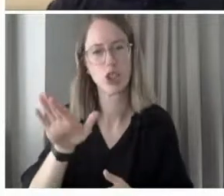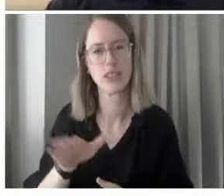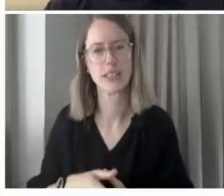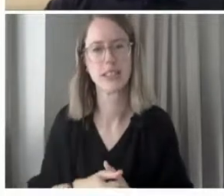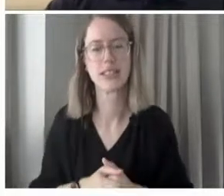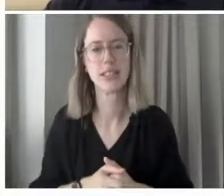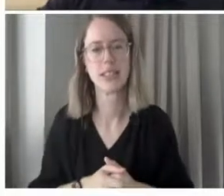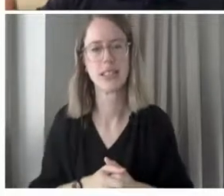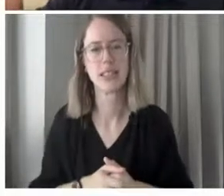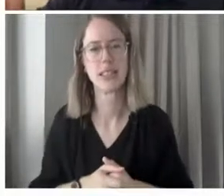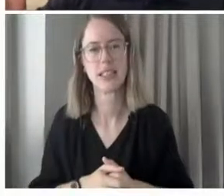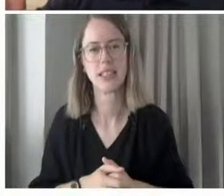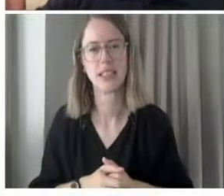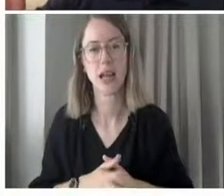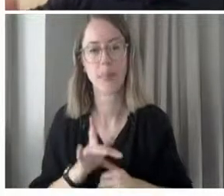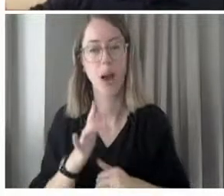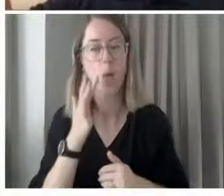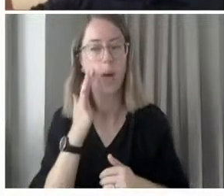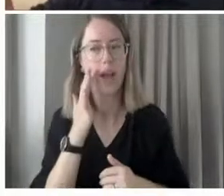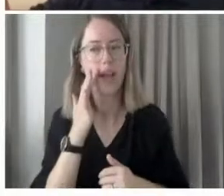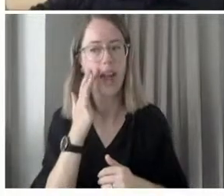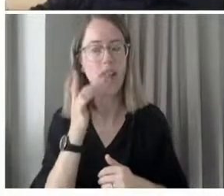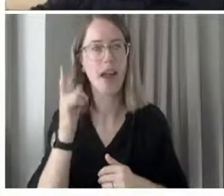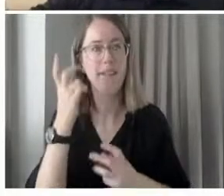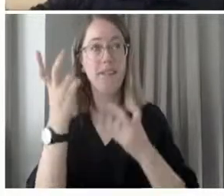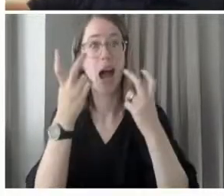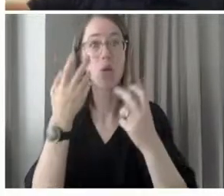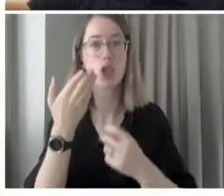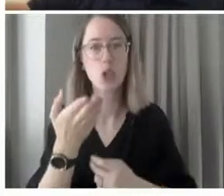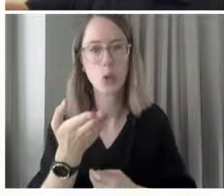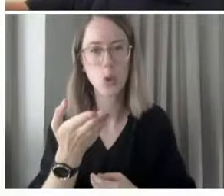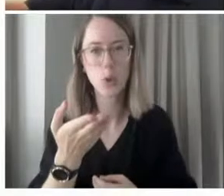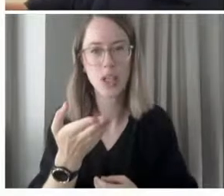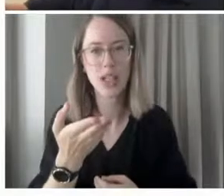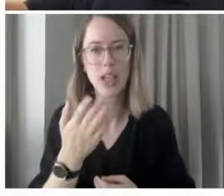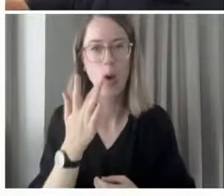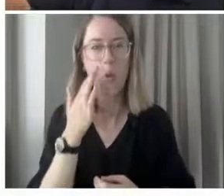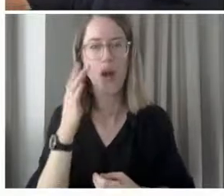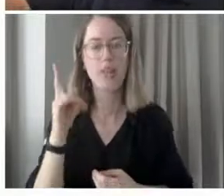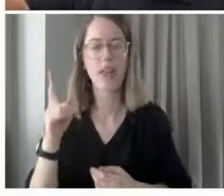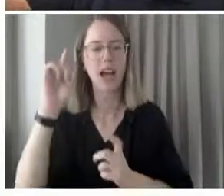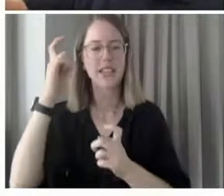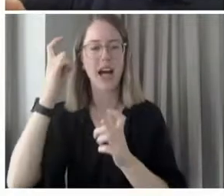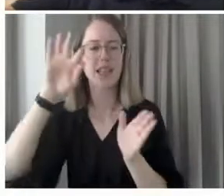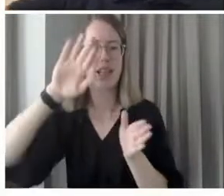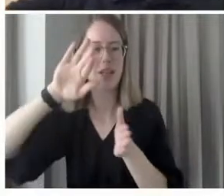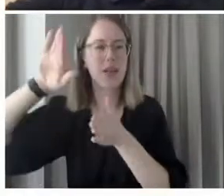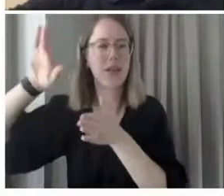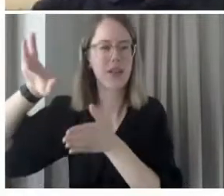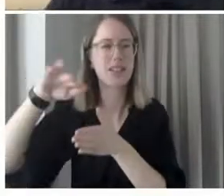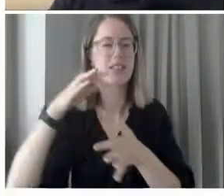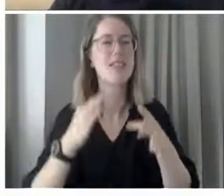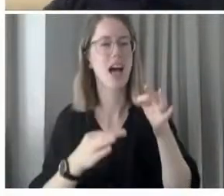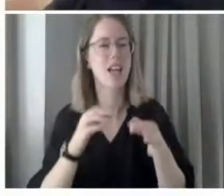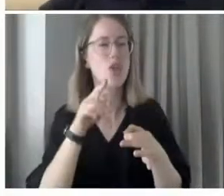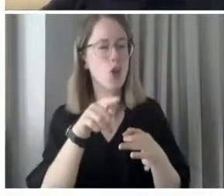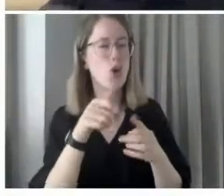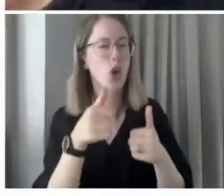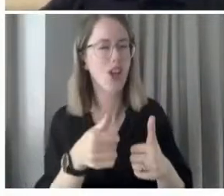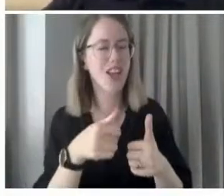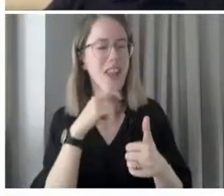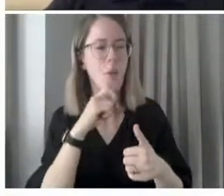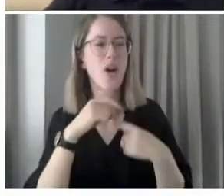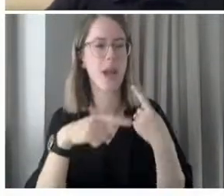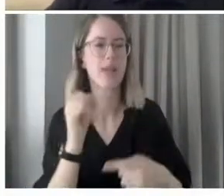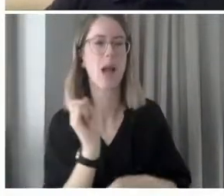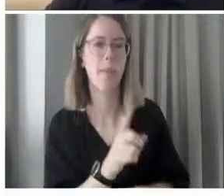they are, once they have discovered you and they've got over the anxiety and they've decided that you're good, they just keep coming